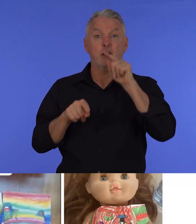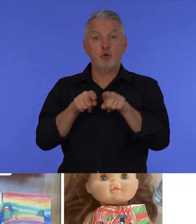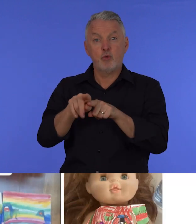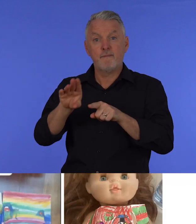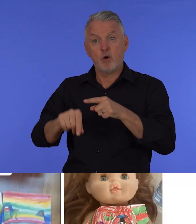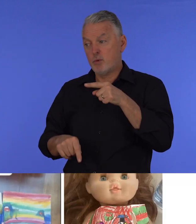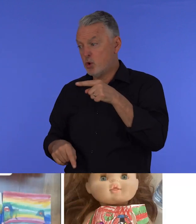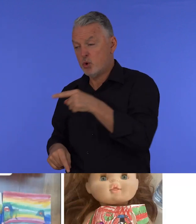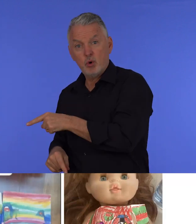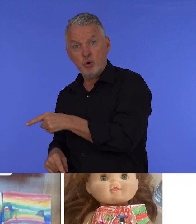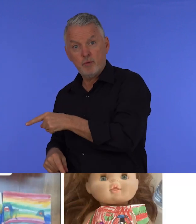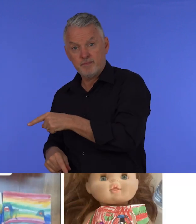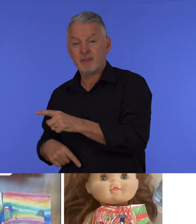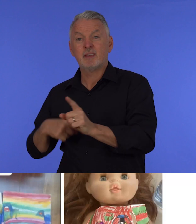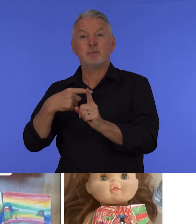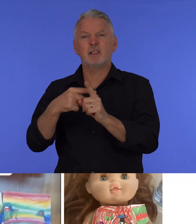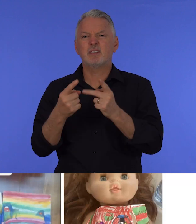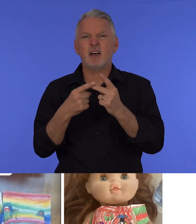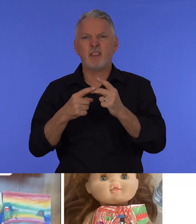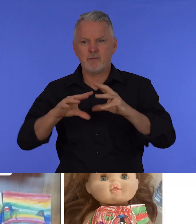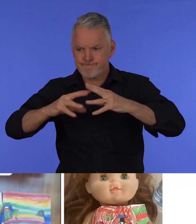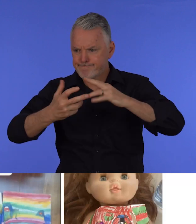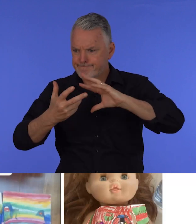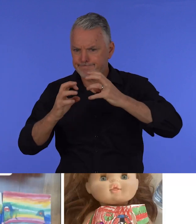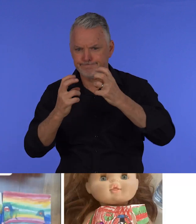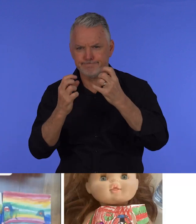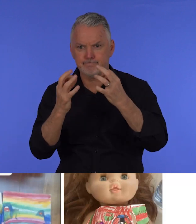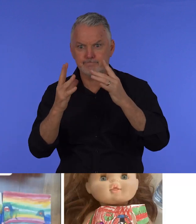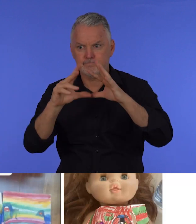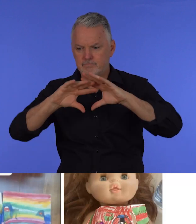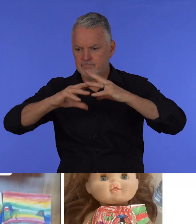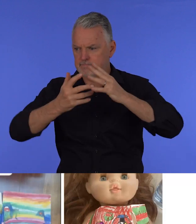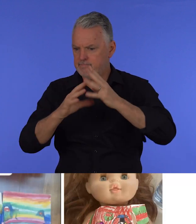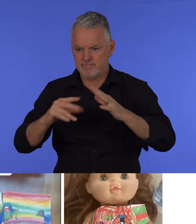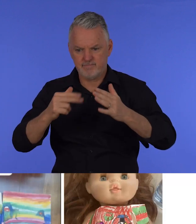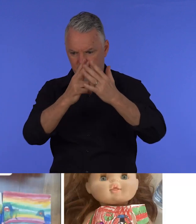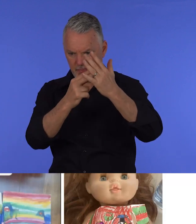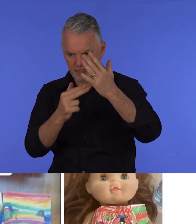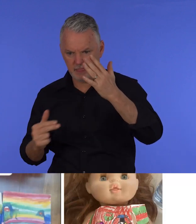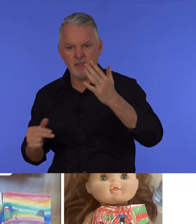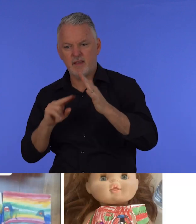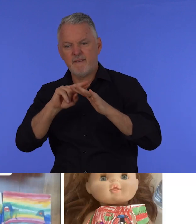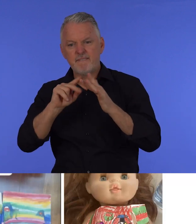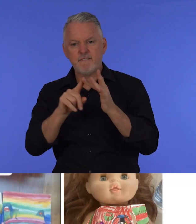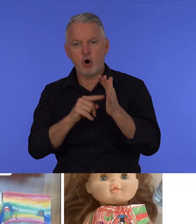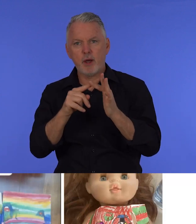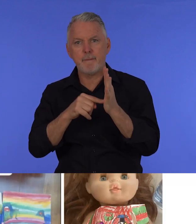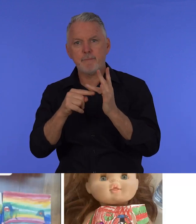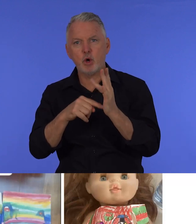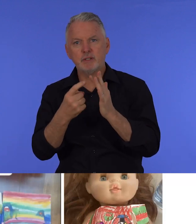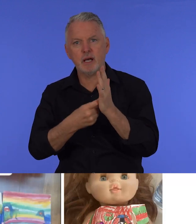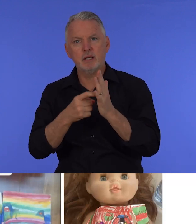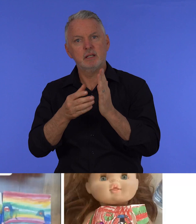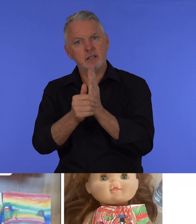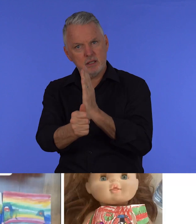from her, and it builds on her interest and passion. Fine motor skills is really a bonus, because I do